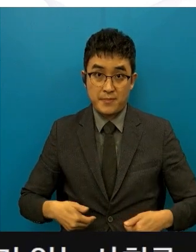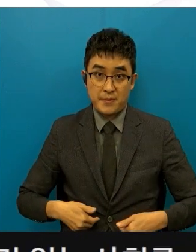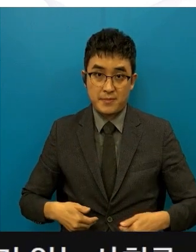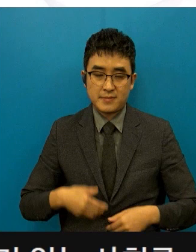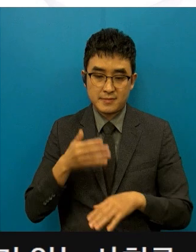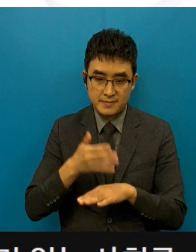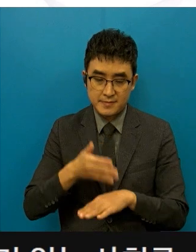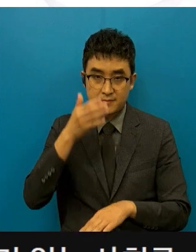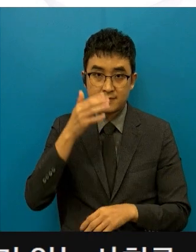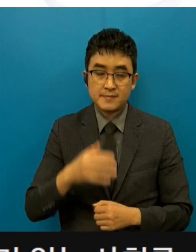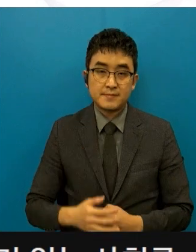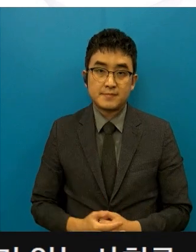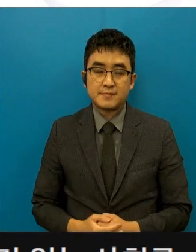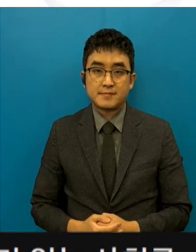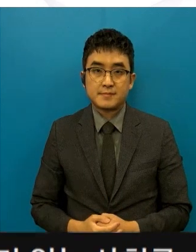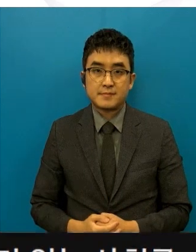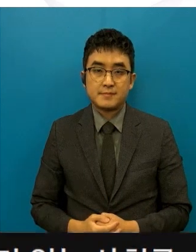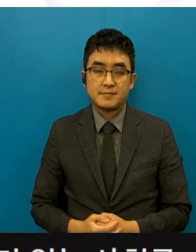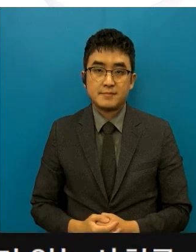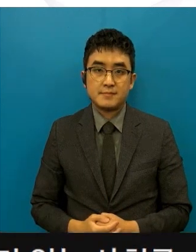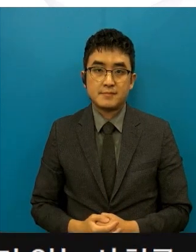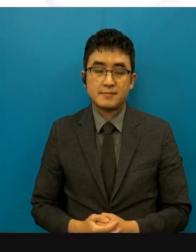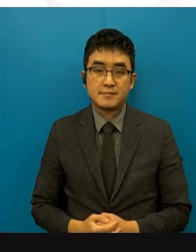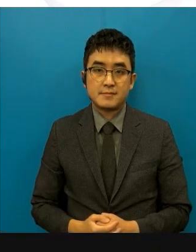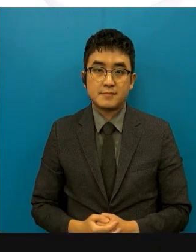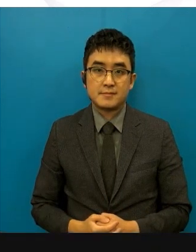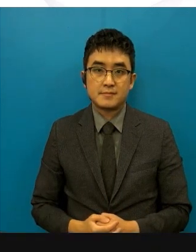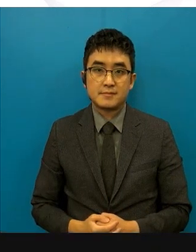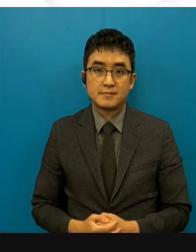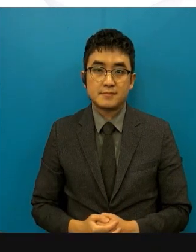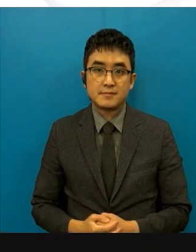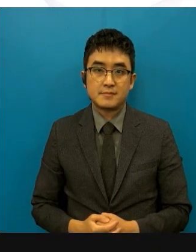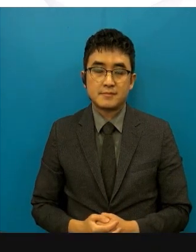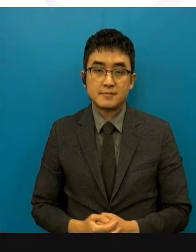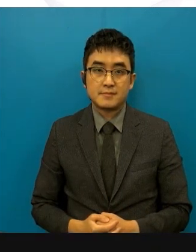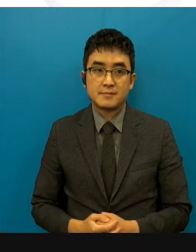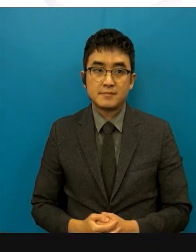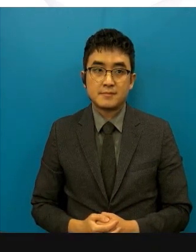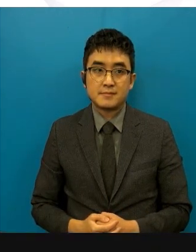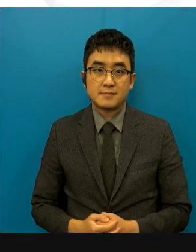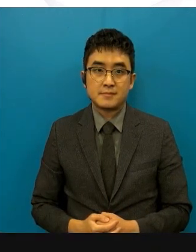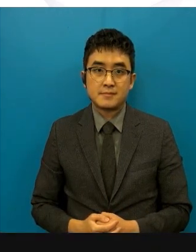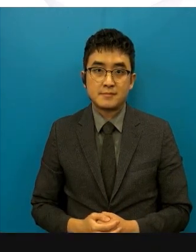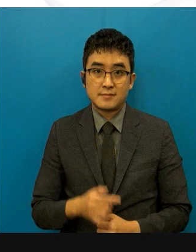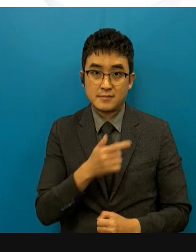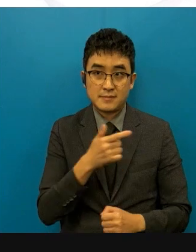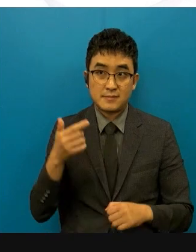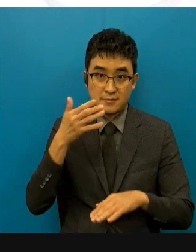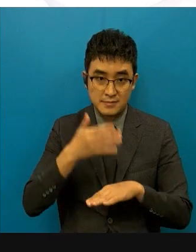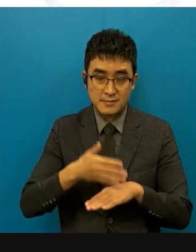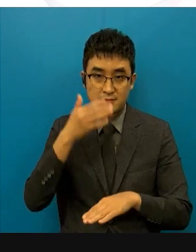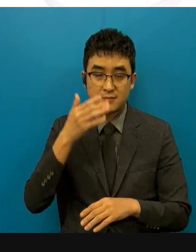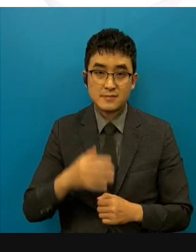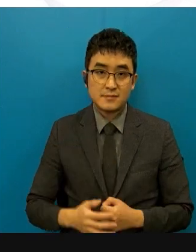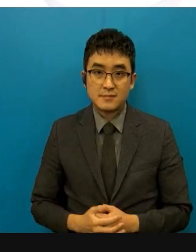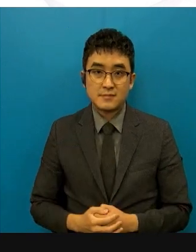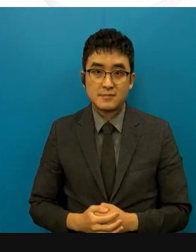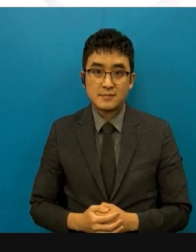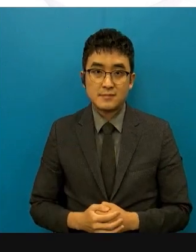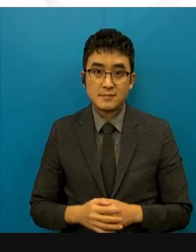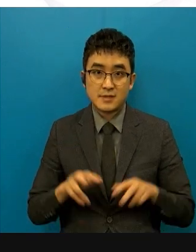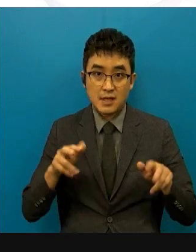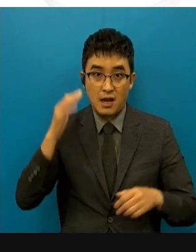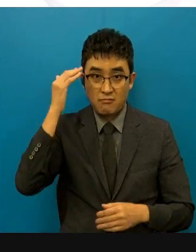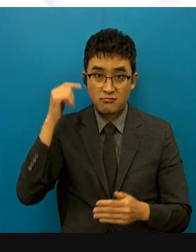Dr. Seo comprehensively addressed the current situation and the confronted problem of